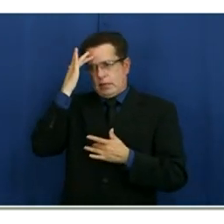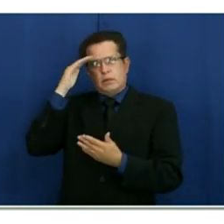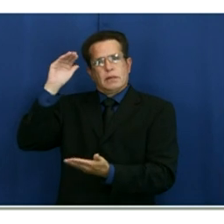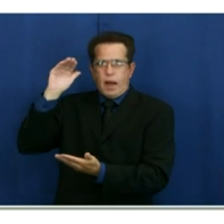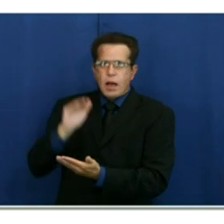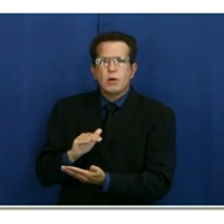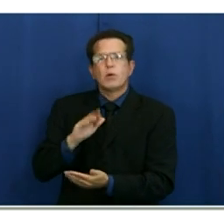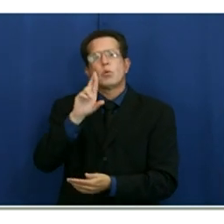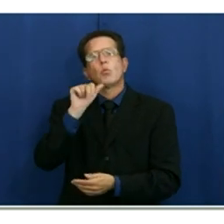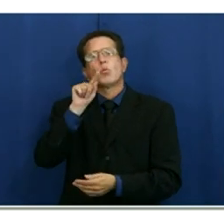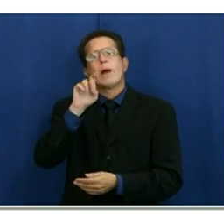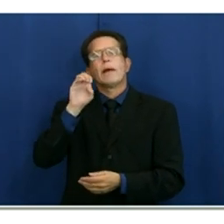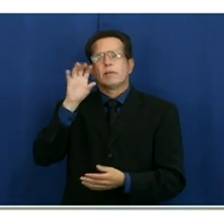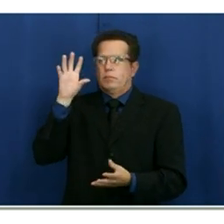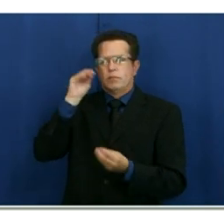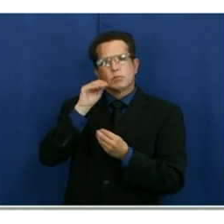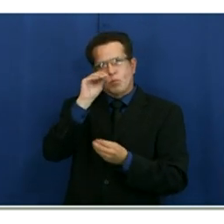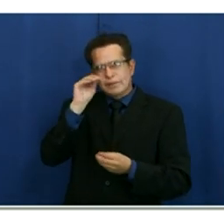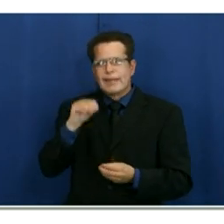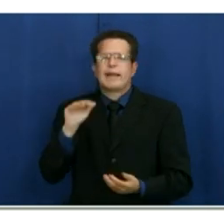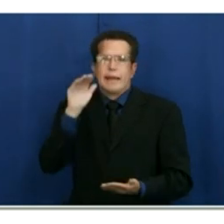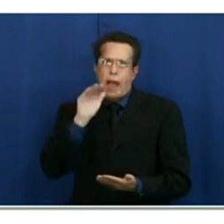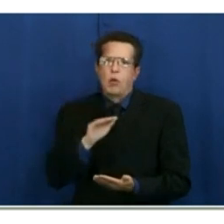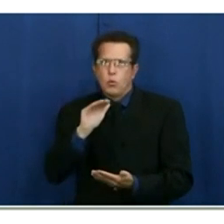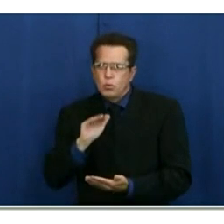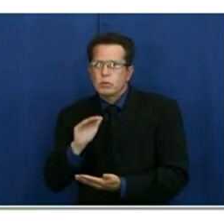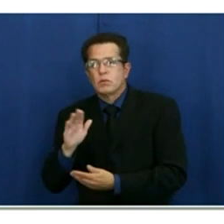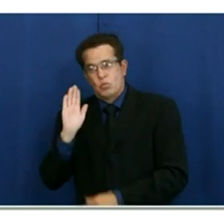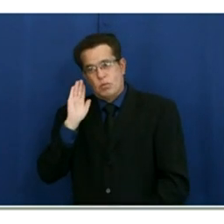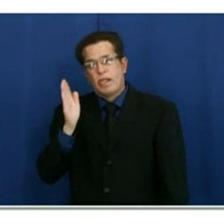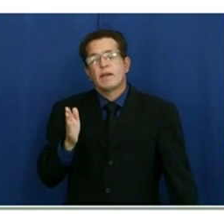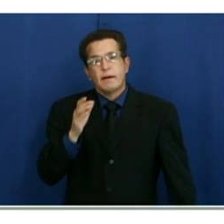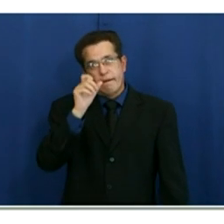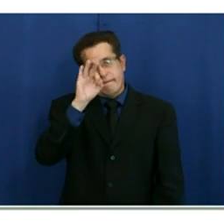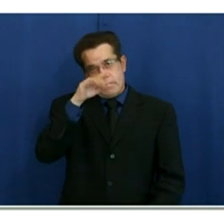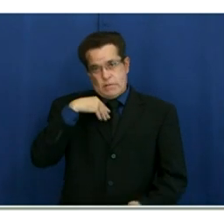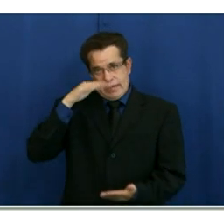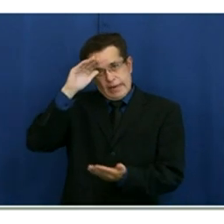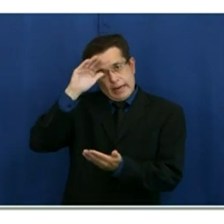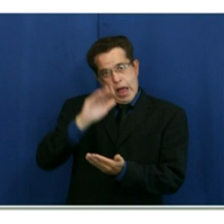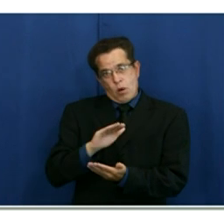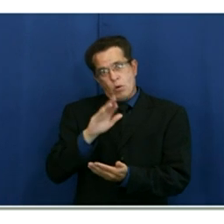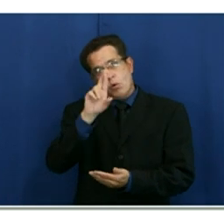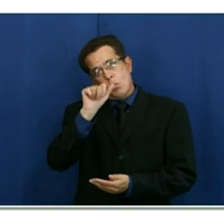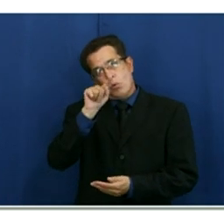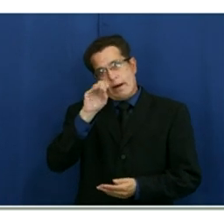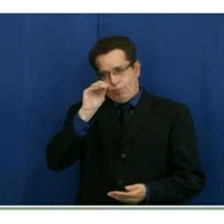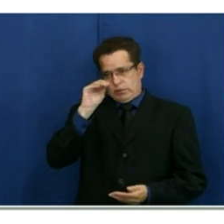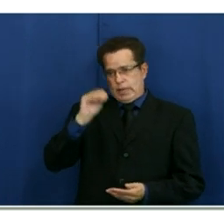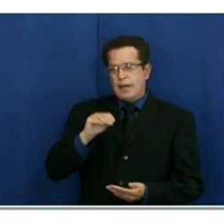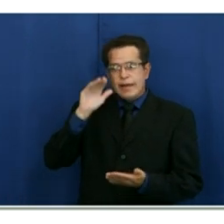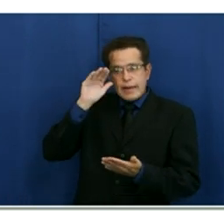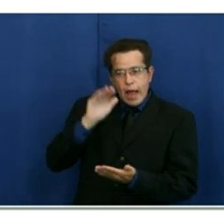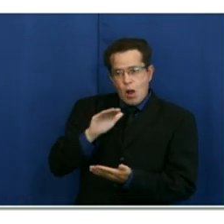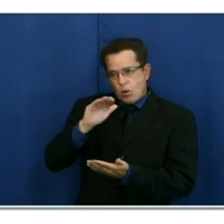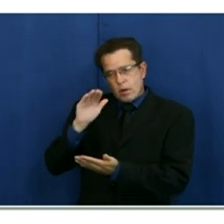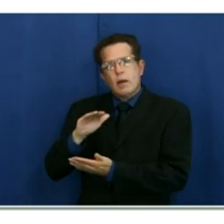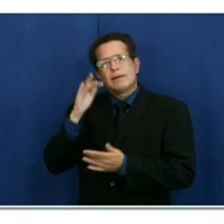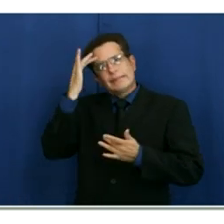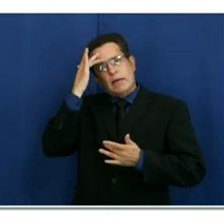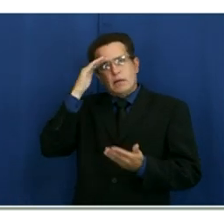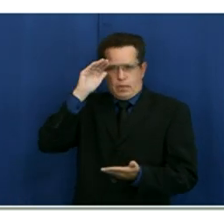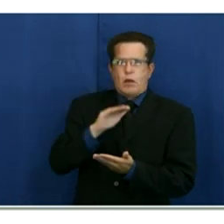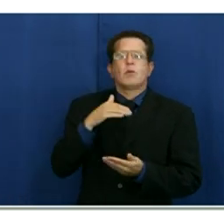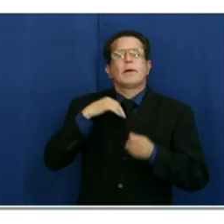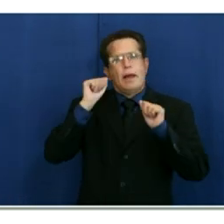case rates. And in the next and last slide, by decreasing our testing positivity rate and case rates, we